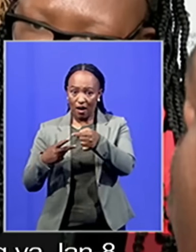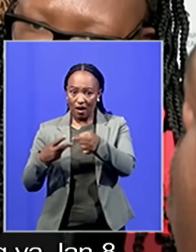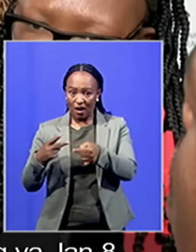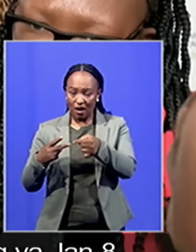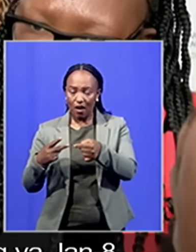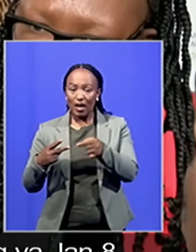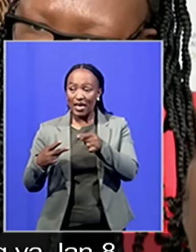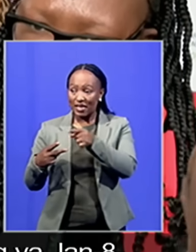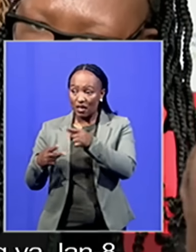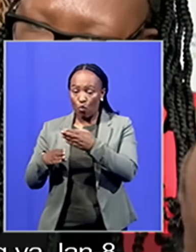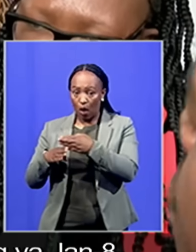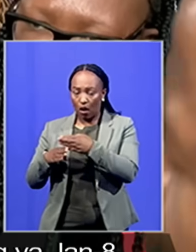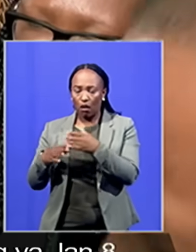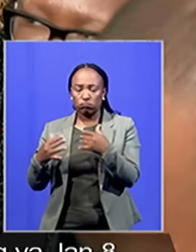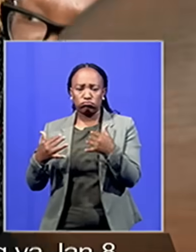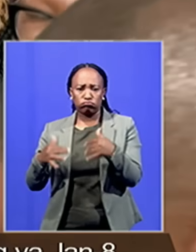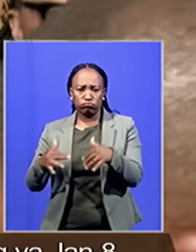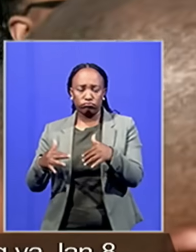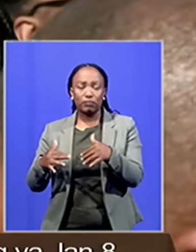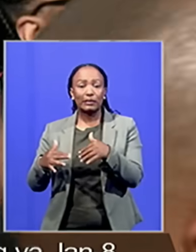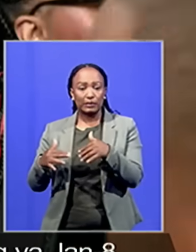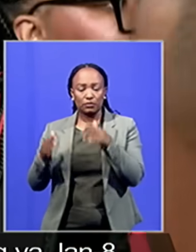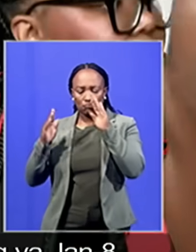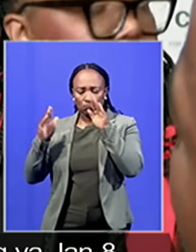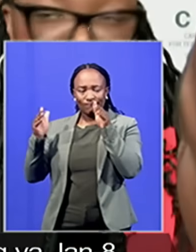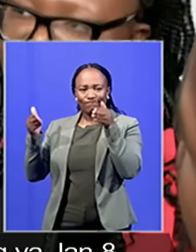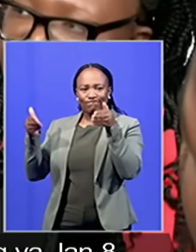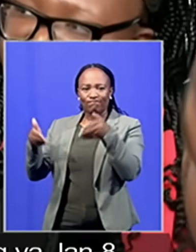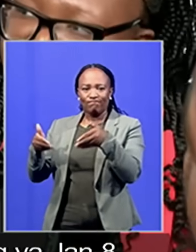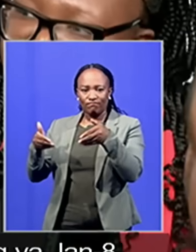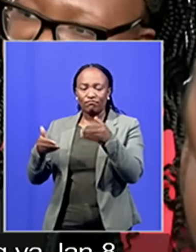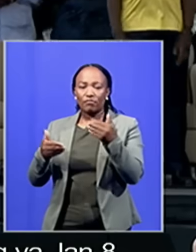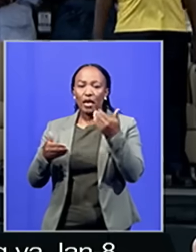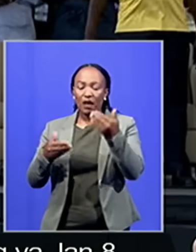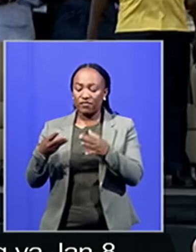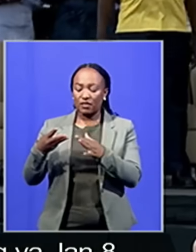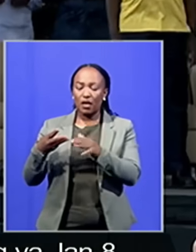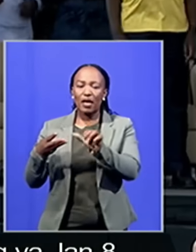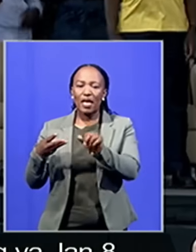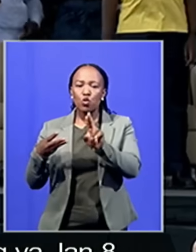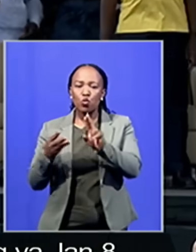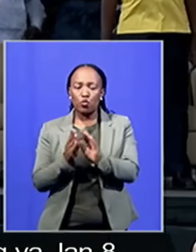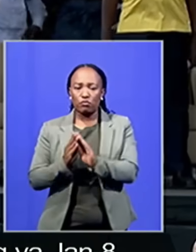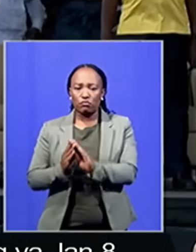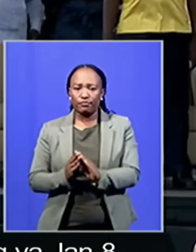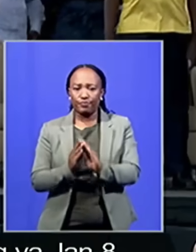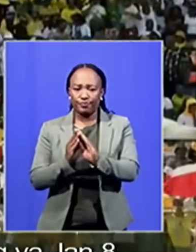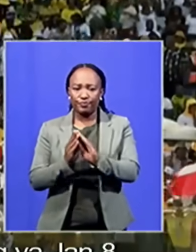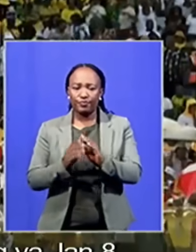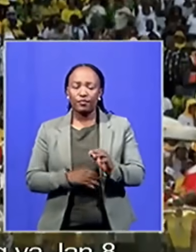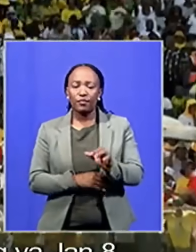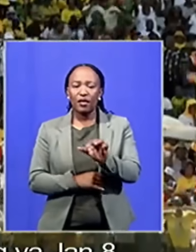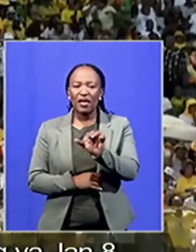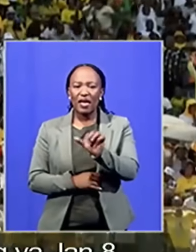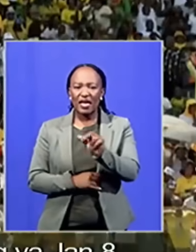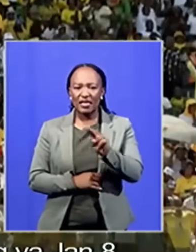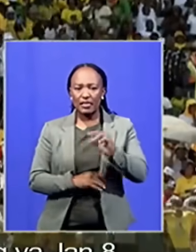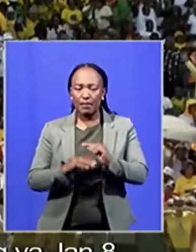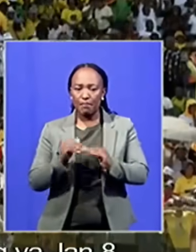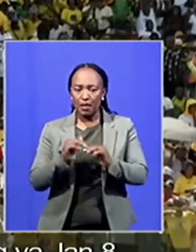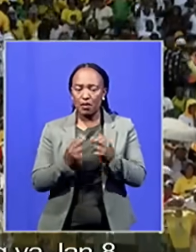quite engaging. And after that we go to the African Union. Ntjhafatso ya mokga ho bopa Afrika